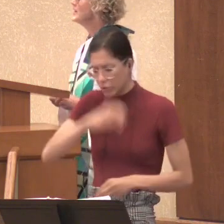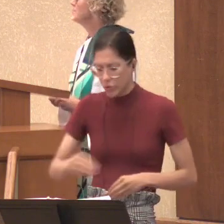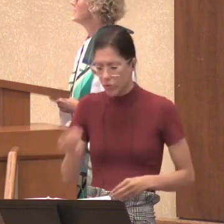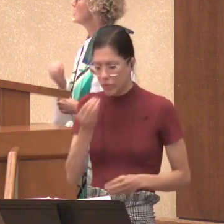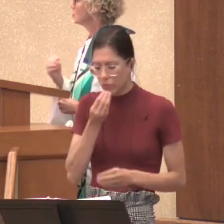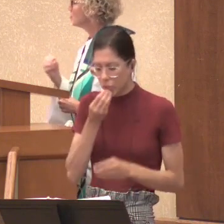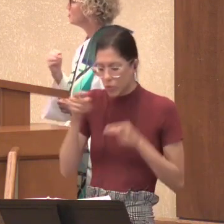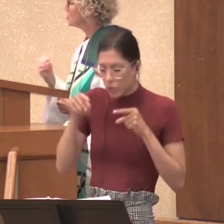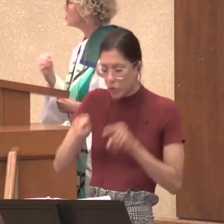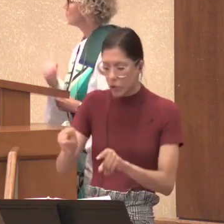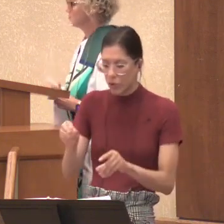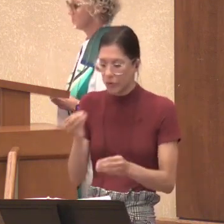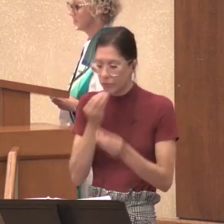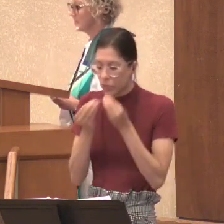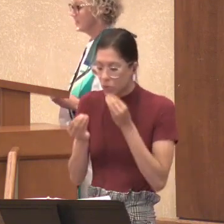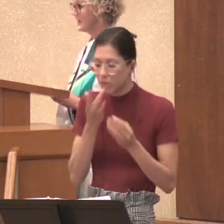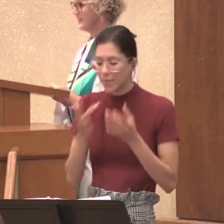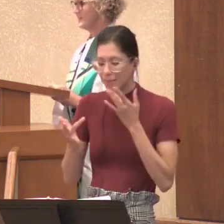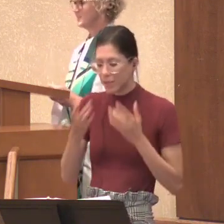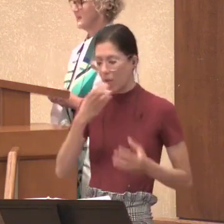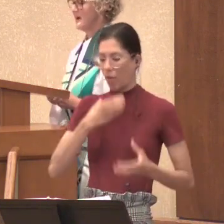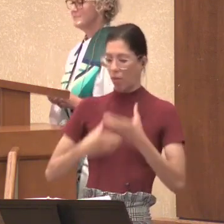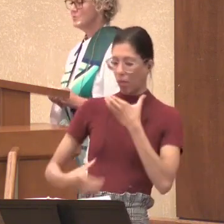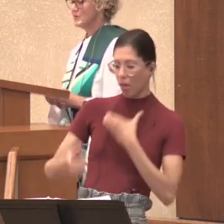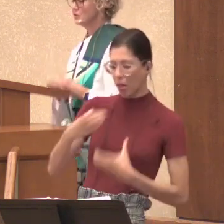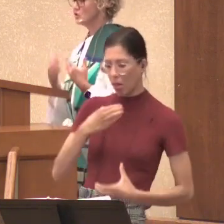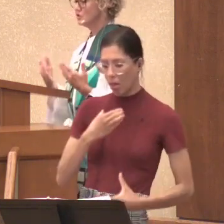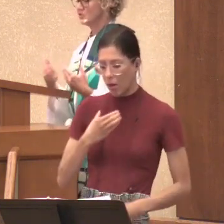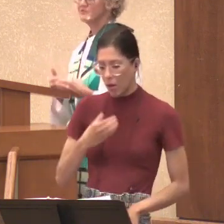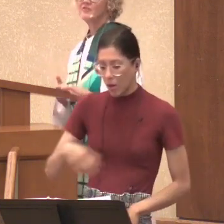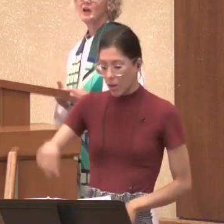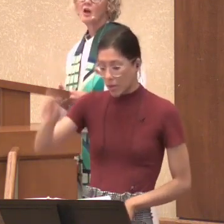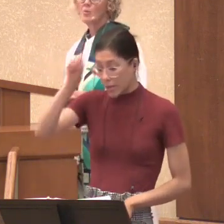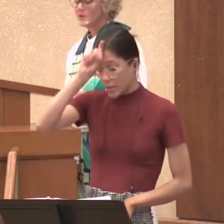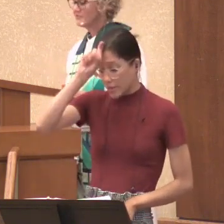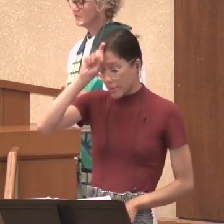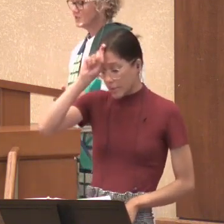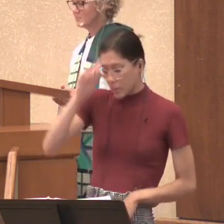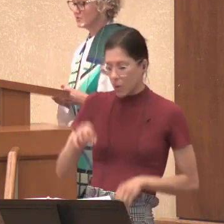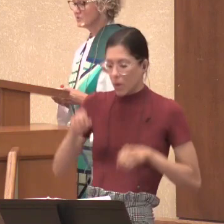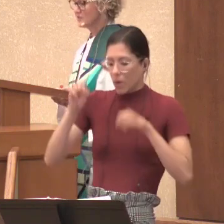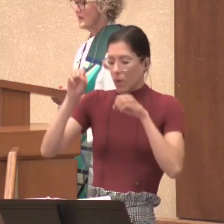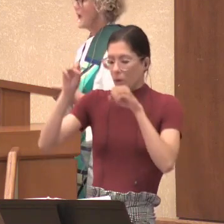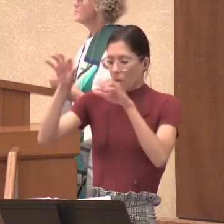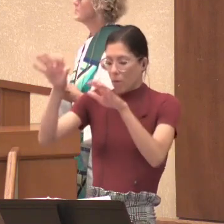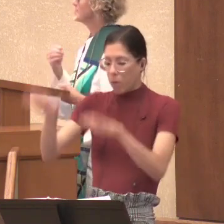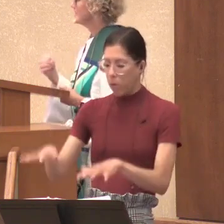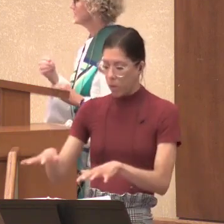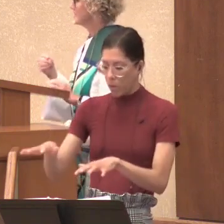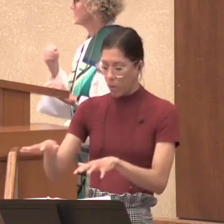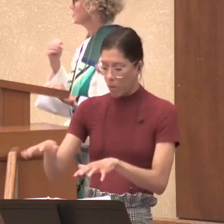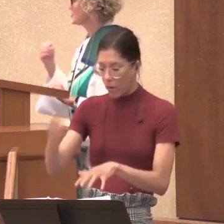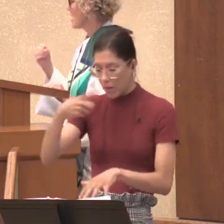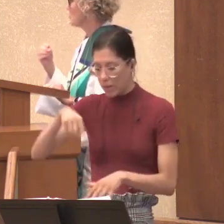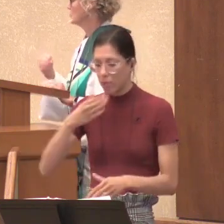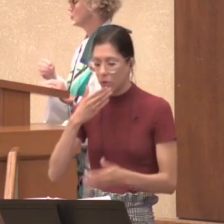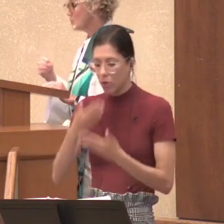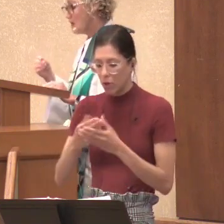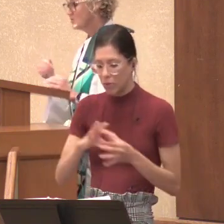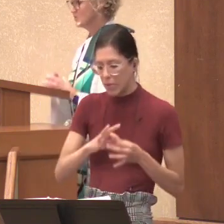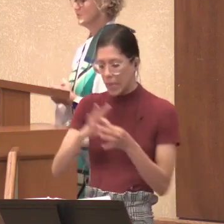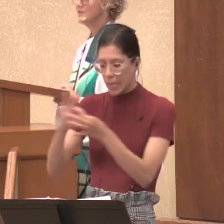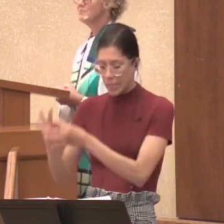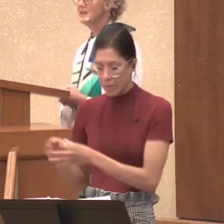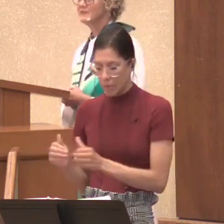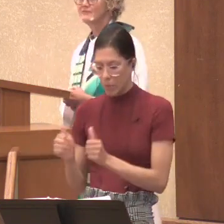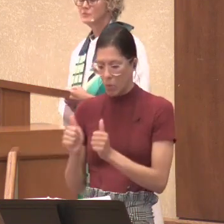And they had been on good terms with the king at that time when Joseph, one of the Hebrews, had predicted this